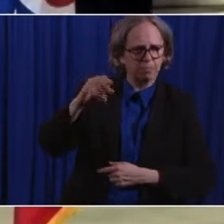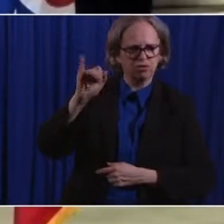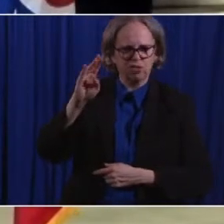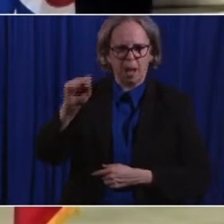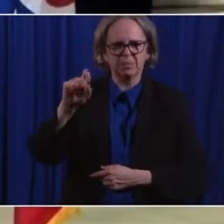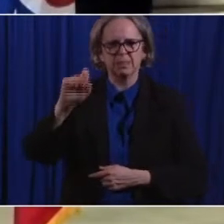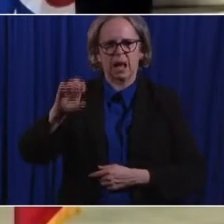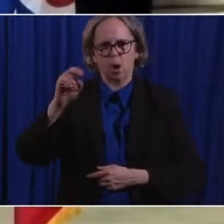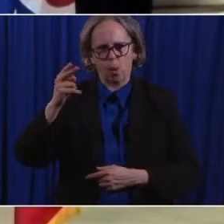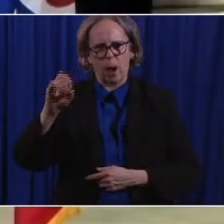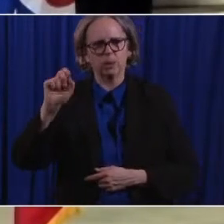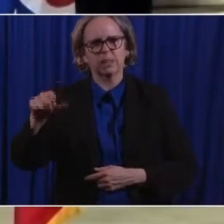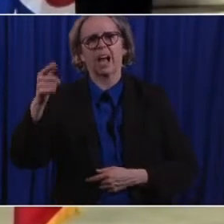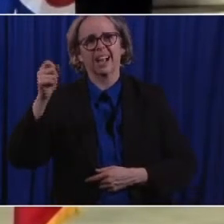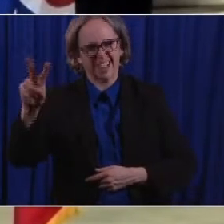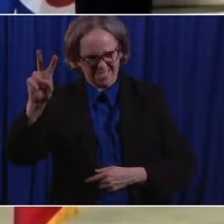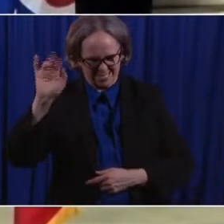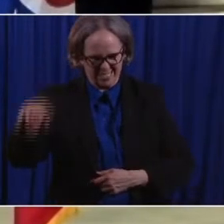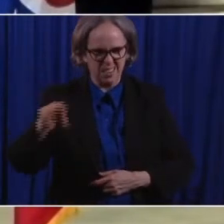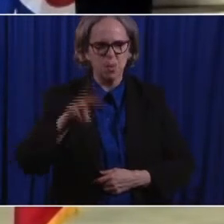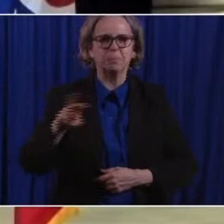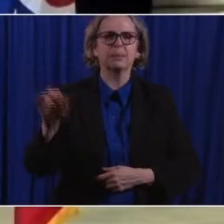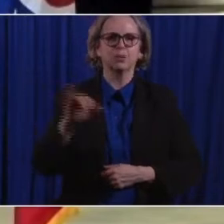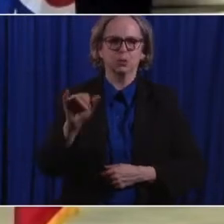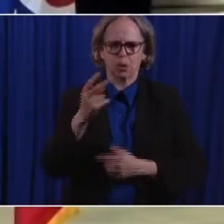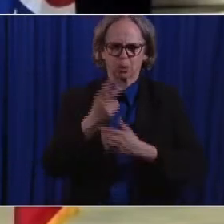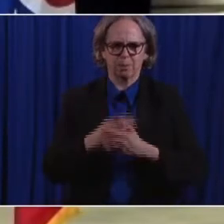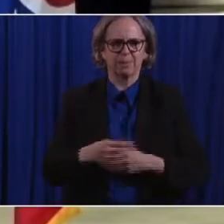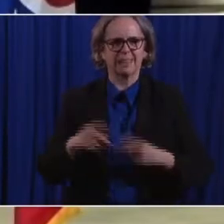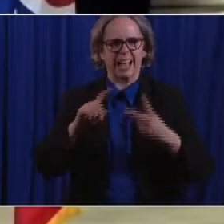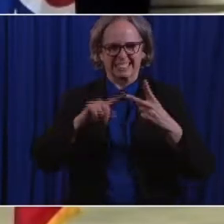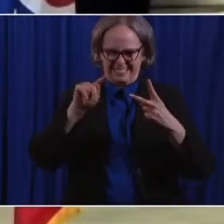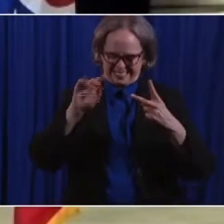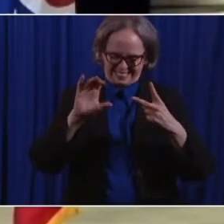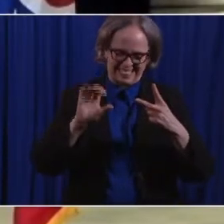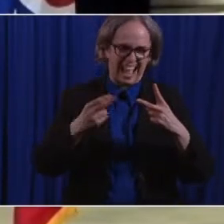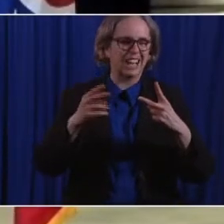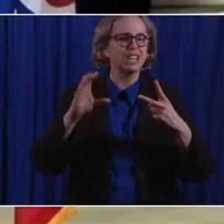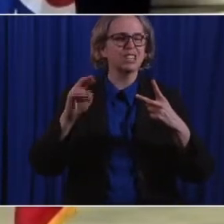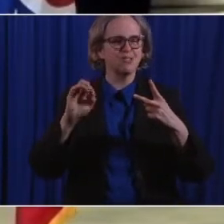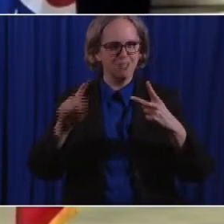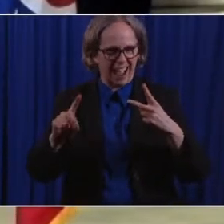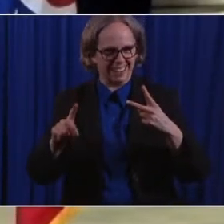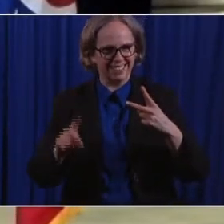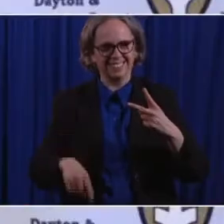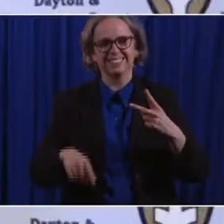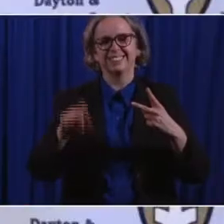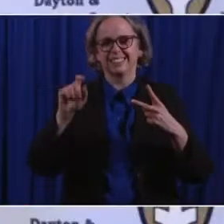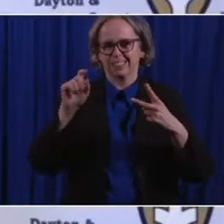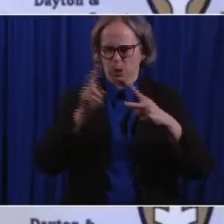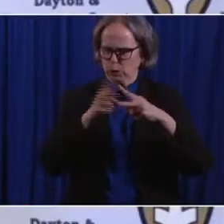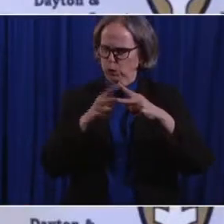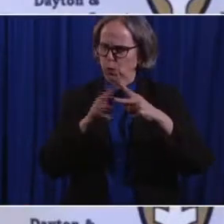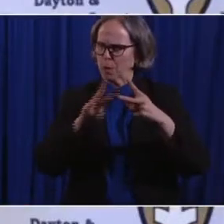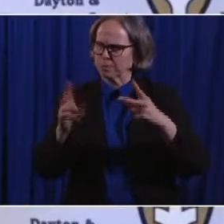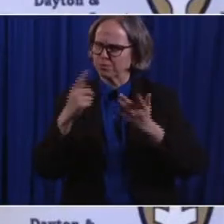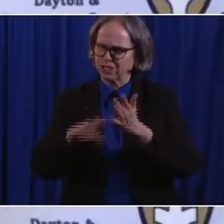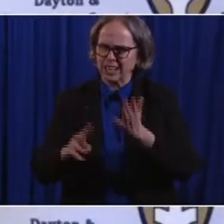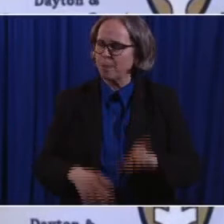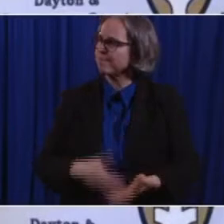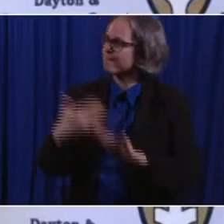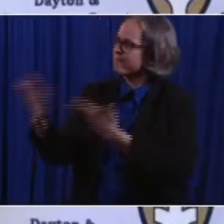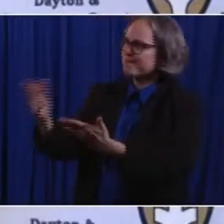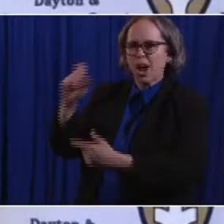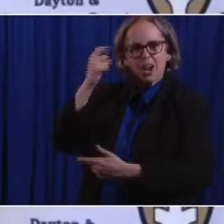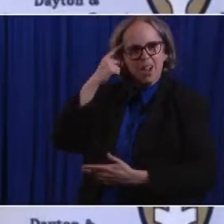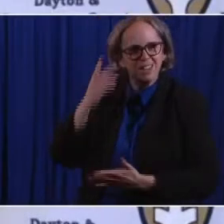the topjobs.ohio.gov website, and the Tech Cred website as well. So back to you, Governor. Hey, Governor, thank you very